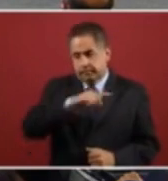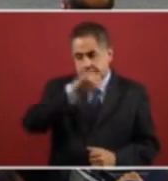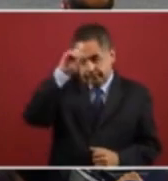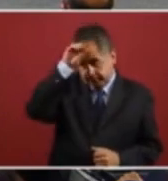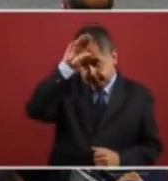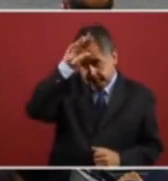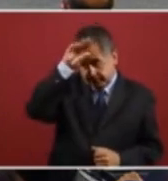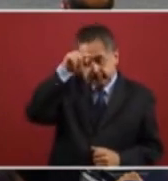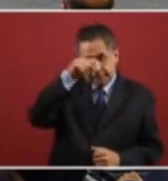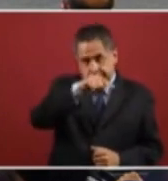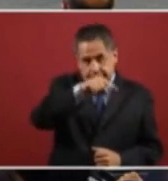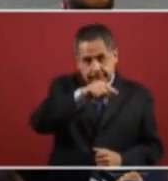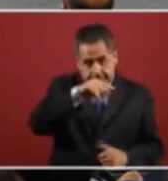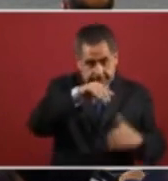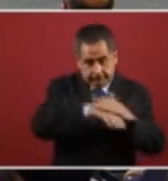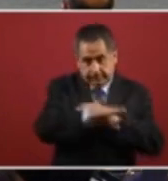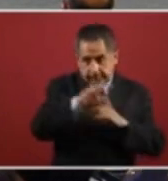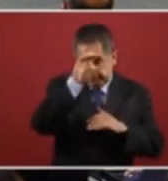It's a mine